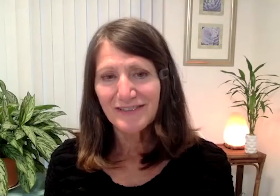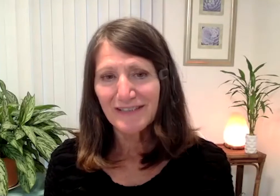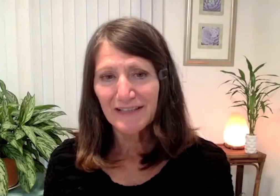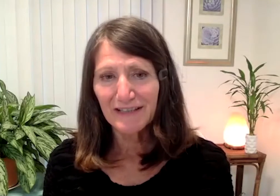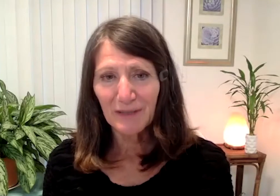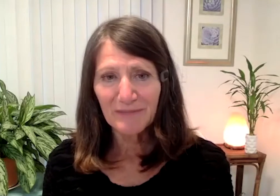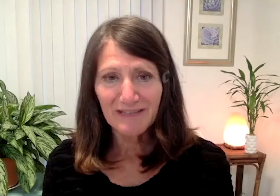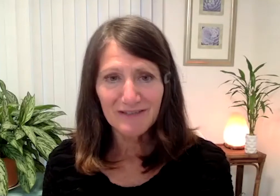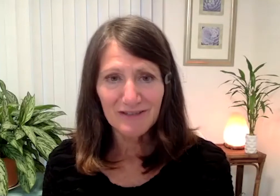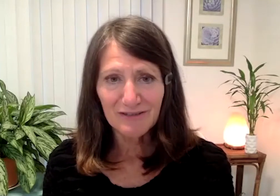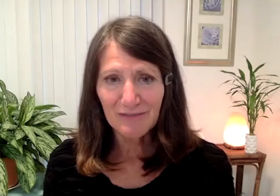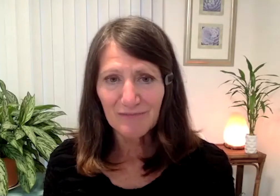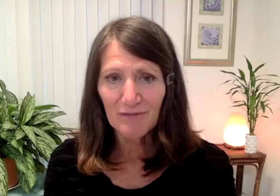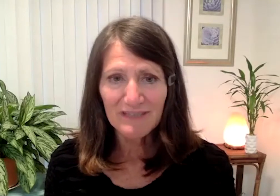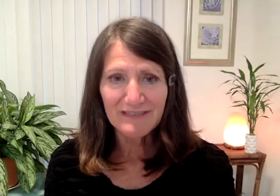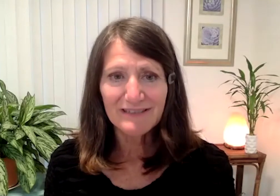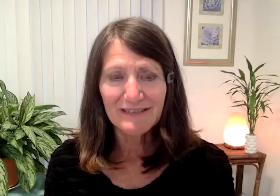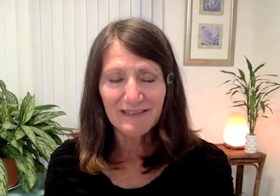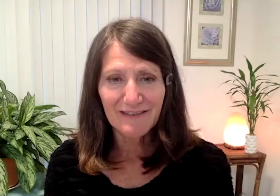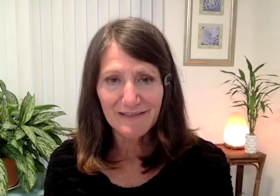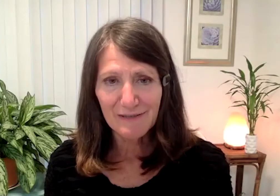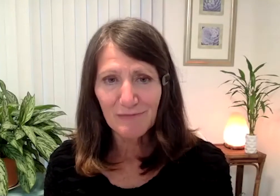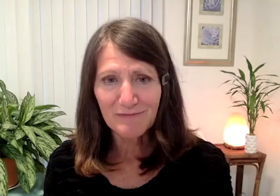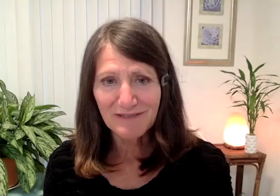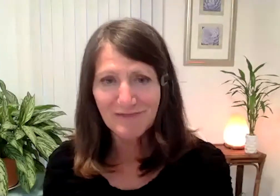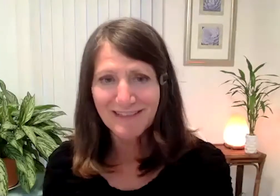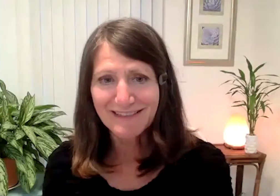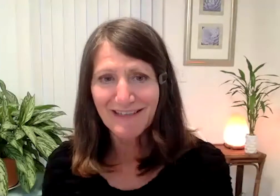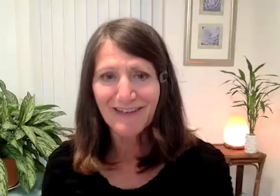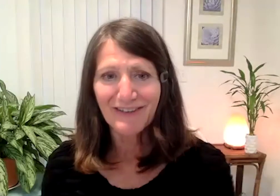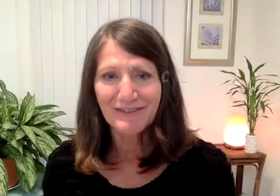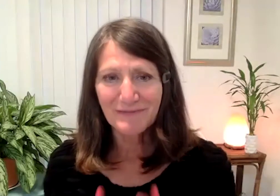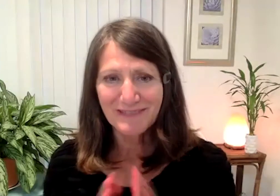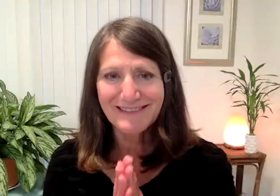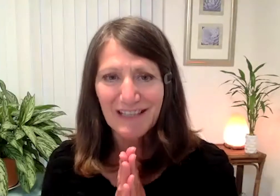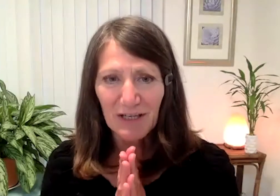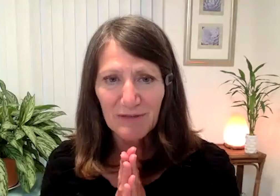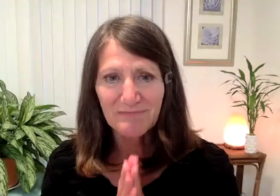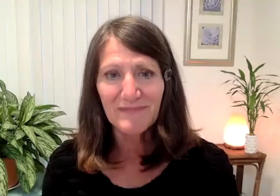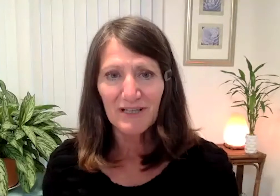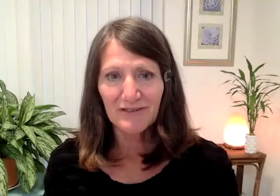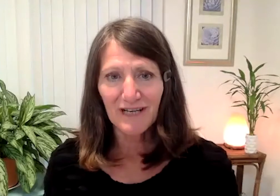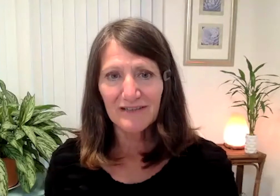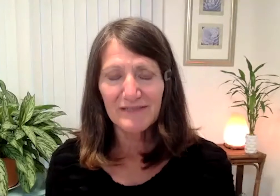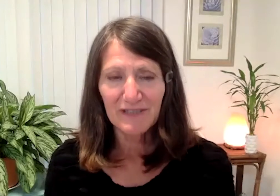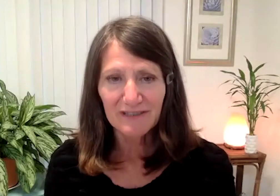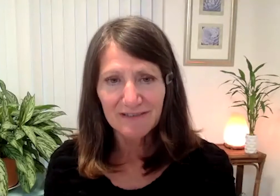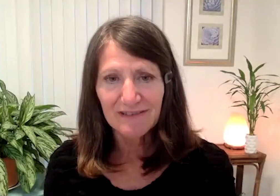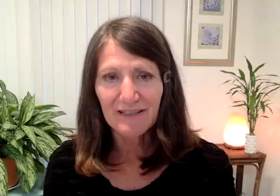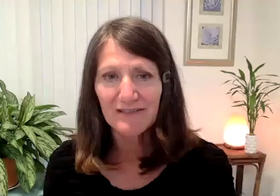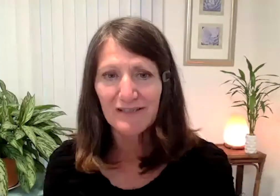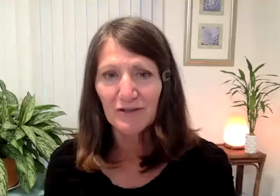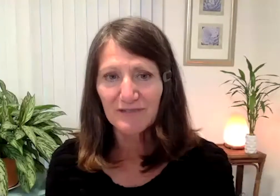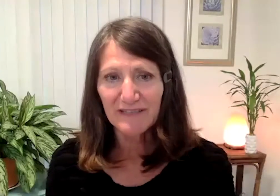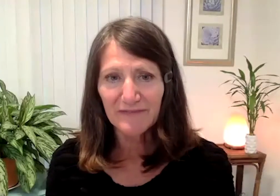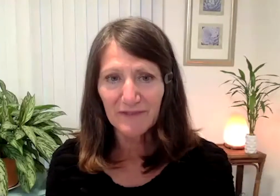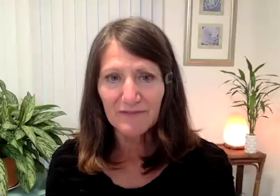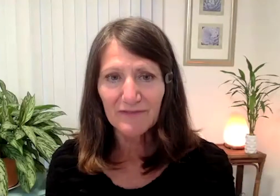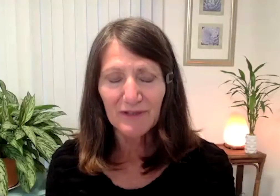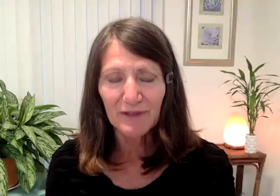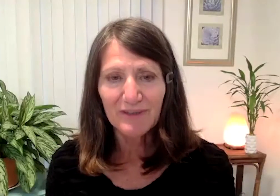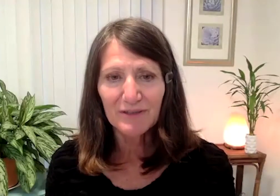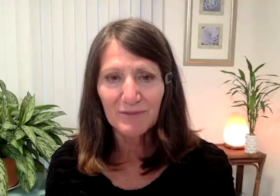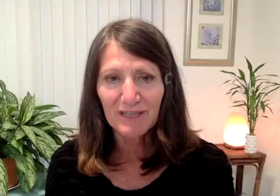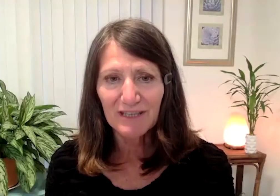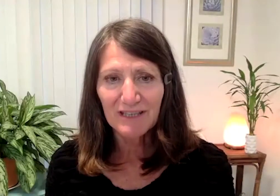So as I come back to the moment, this moment right now, one that my own heart is feeling so grateful